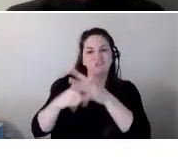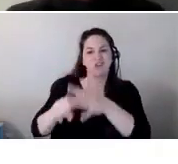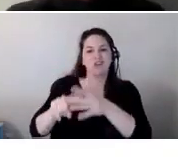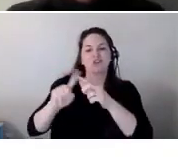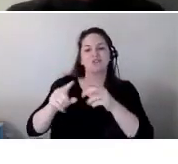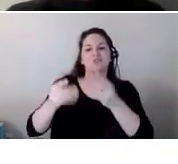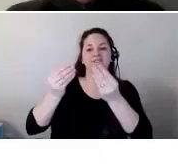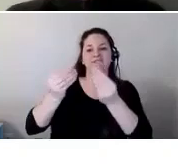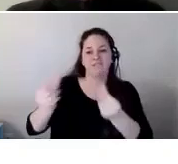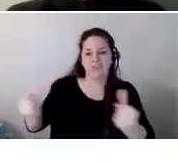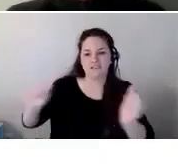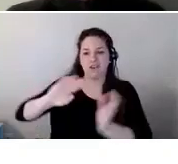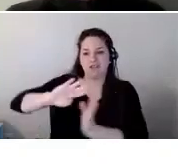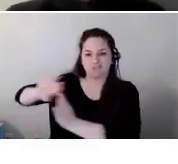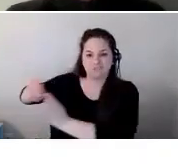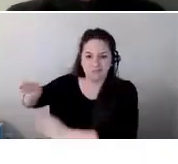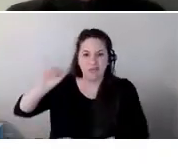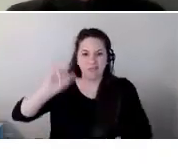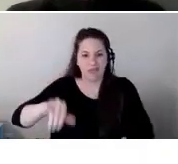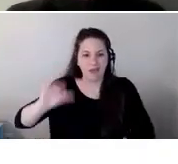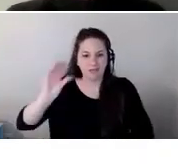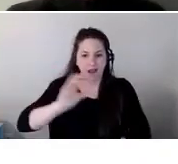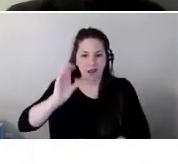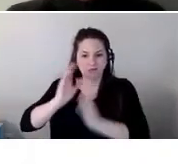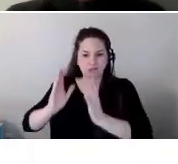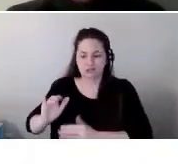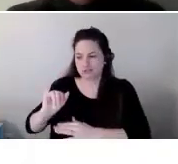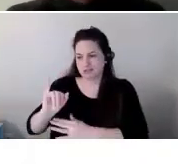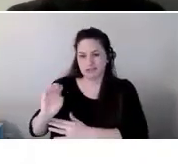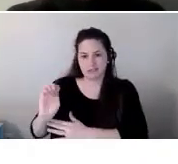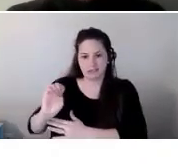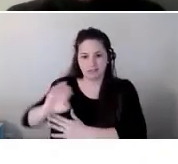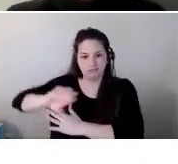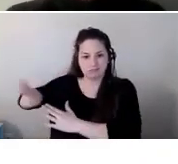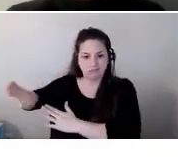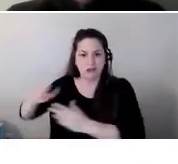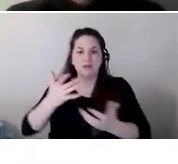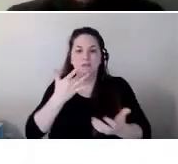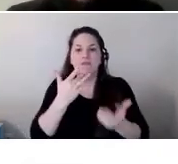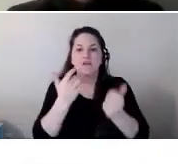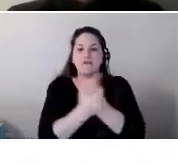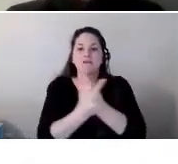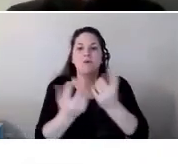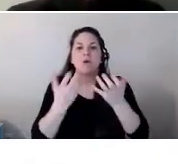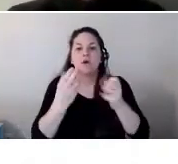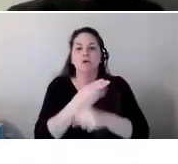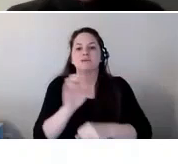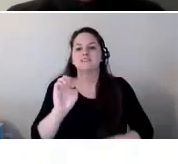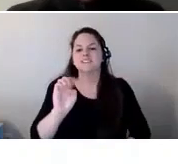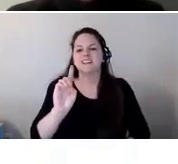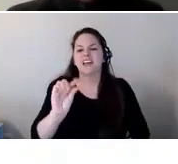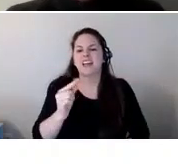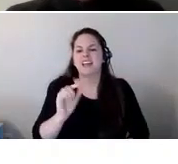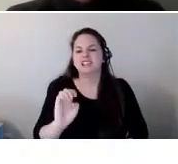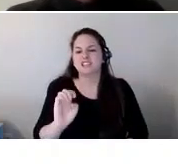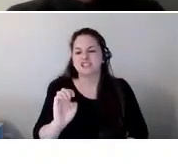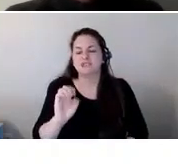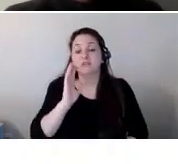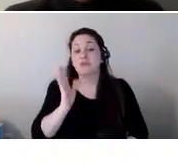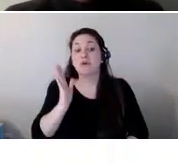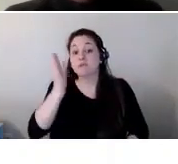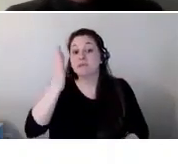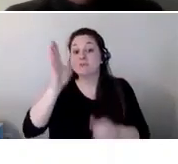out that browser because they want everybody to use Edge. So for future development, we've